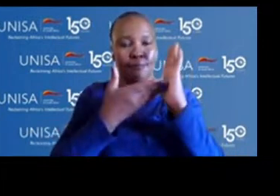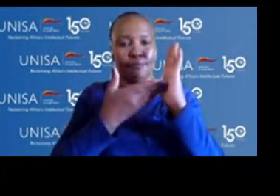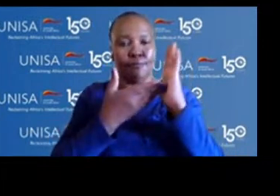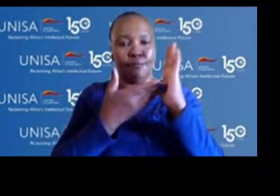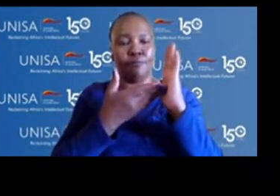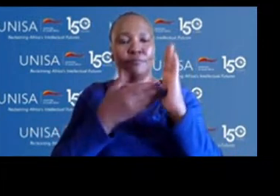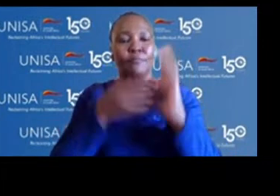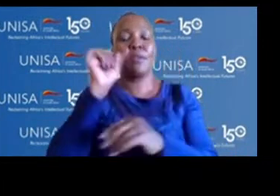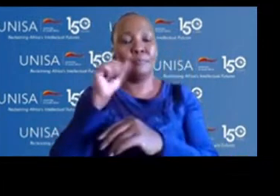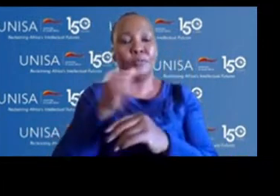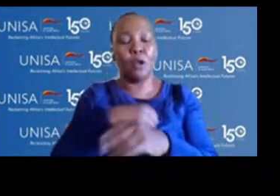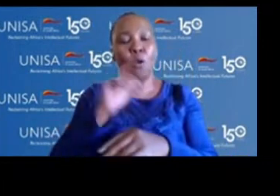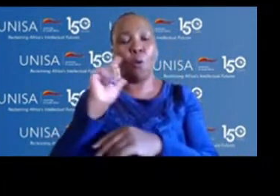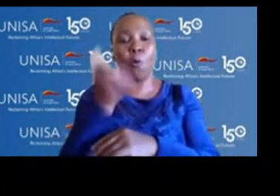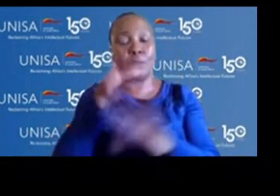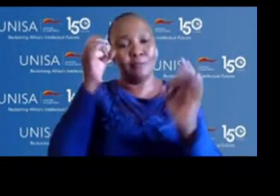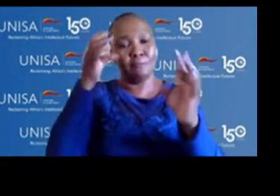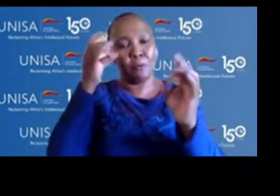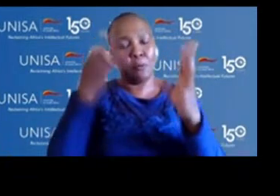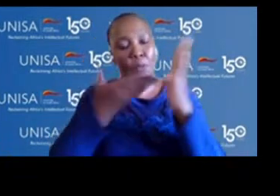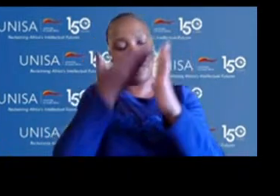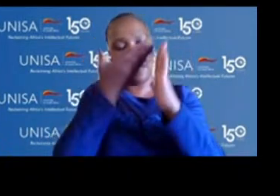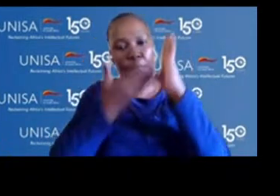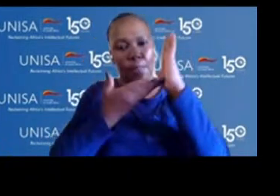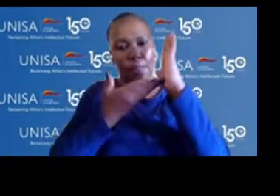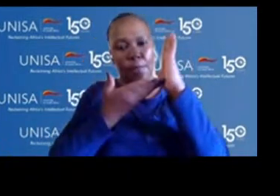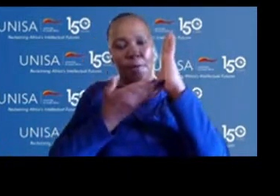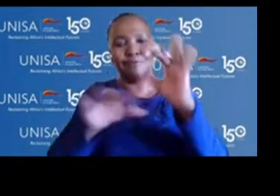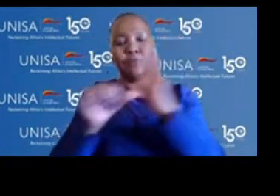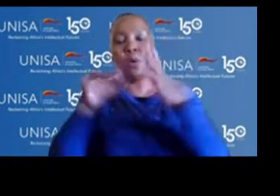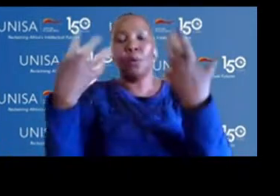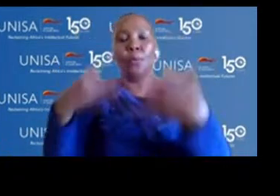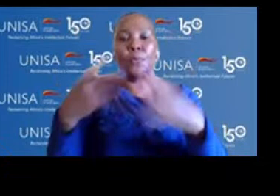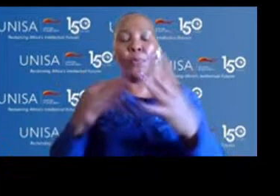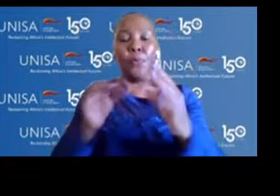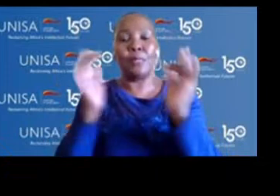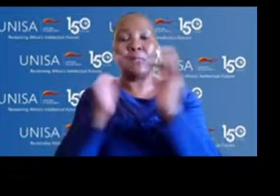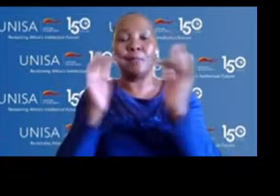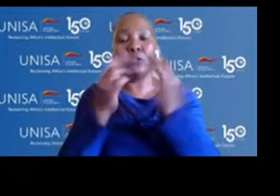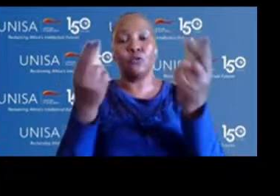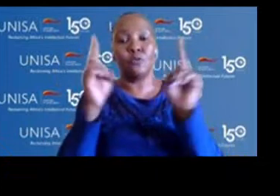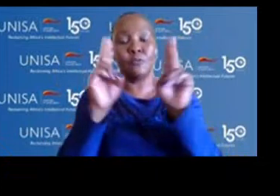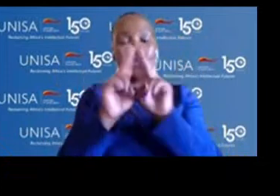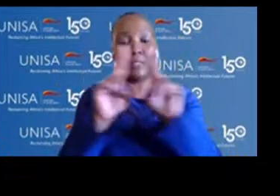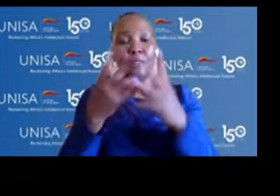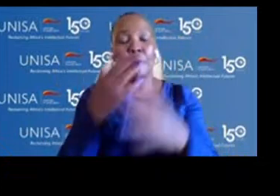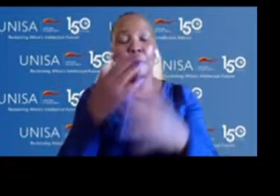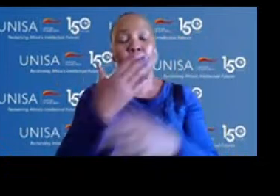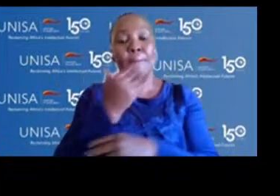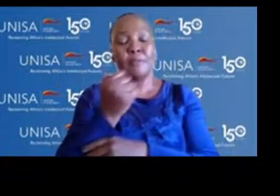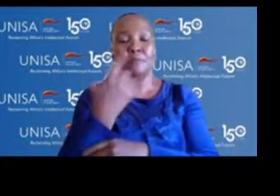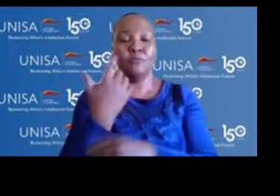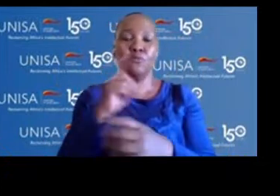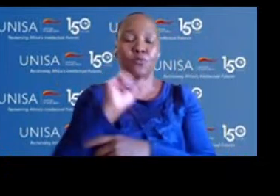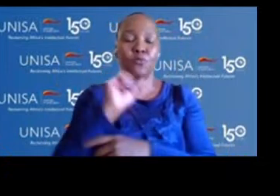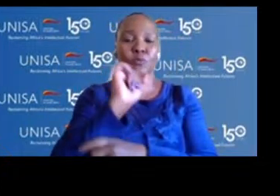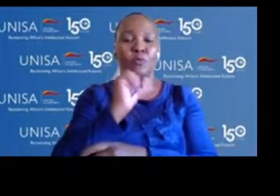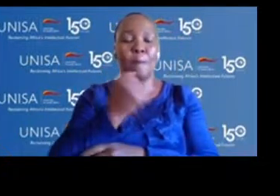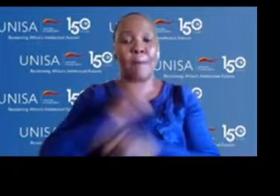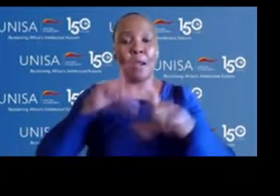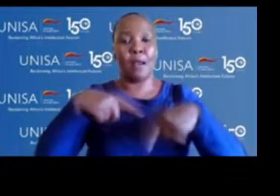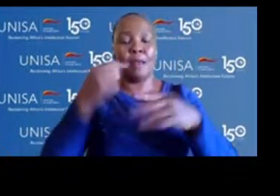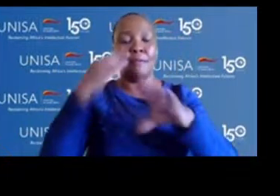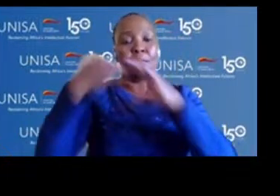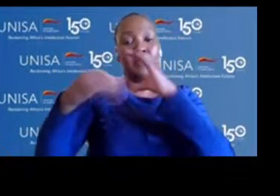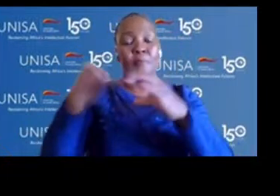all the information will be in here. Now, it's very important when you're contacting the university, please make sure you use your MyLife email